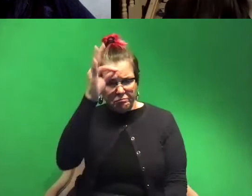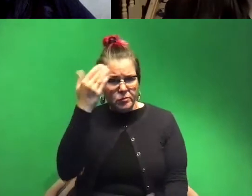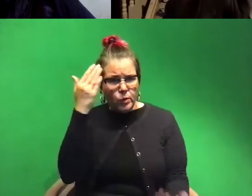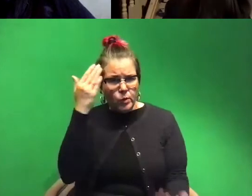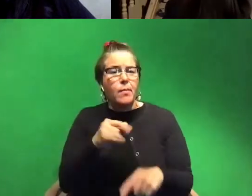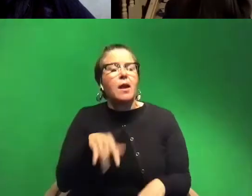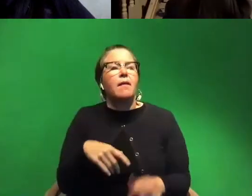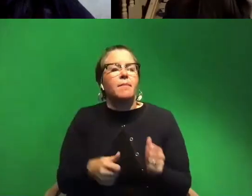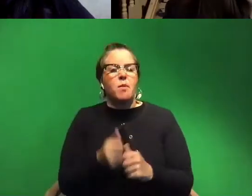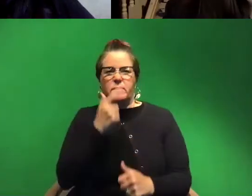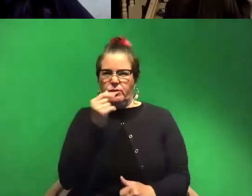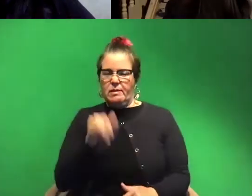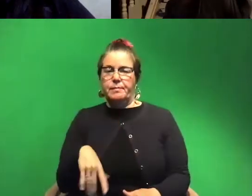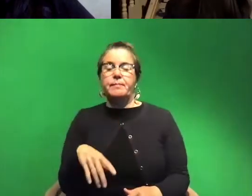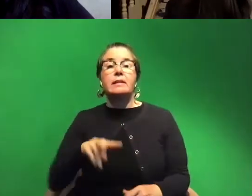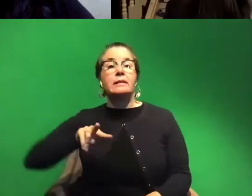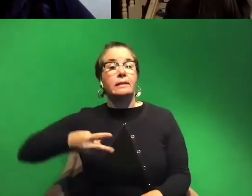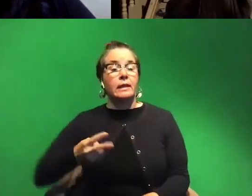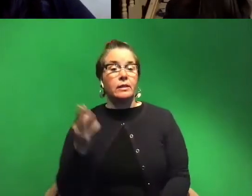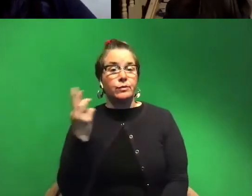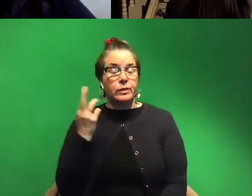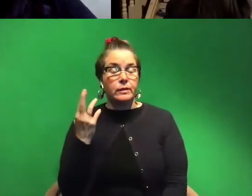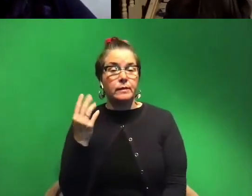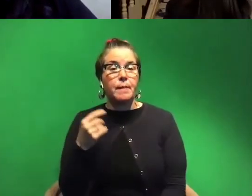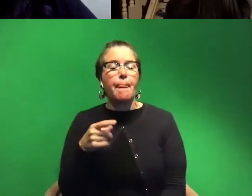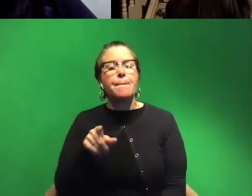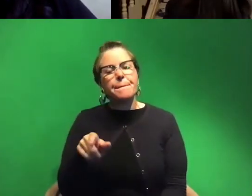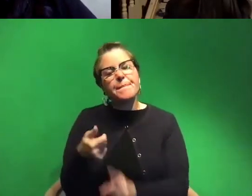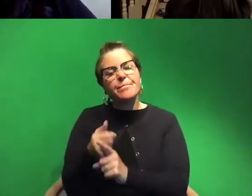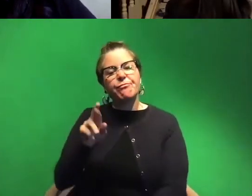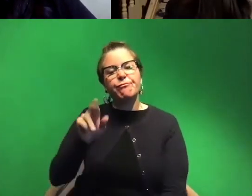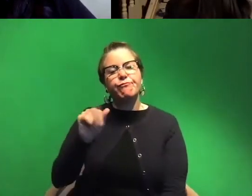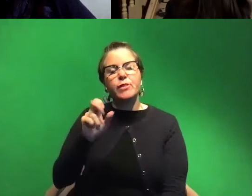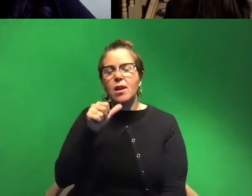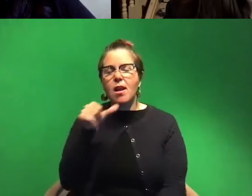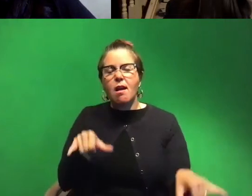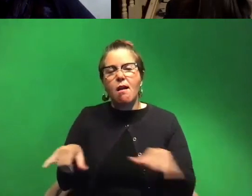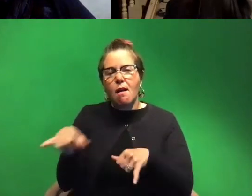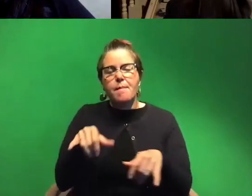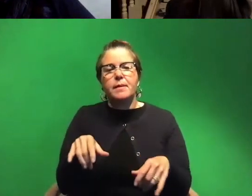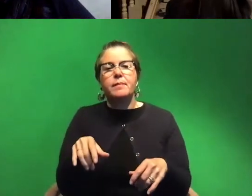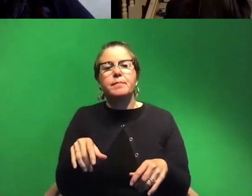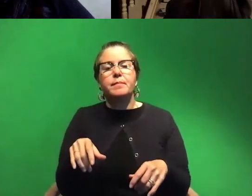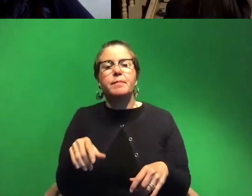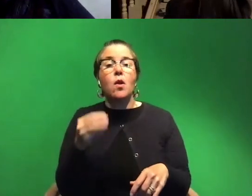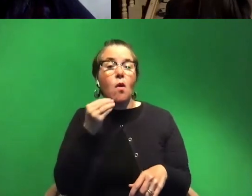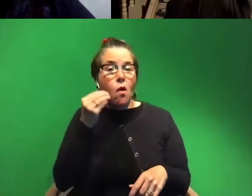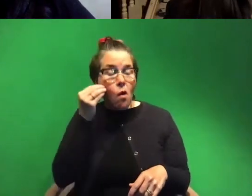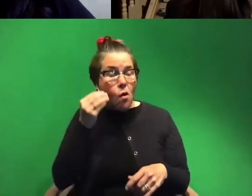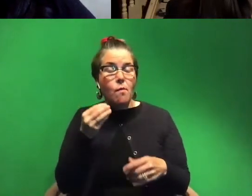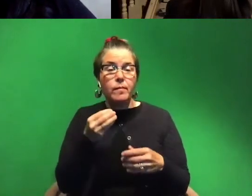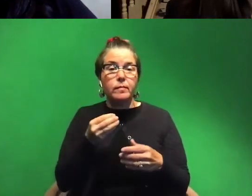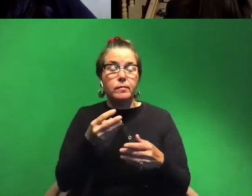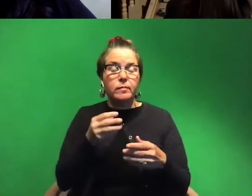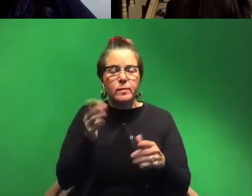second reason is that you can actually, and they're rare, they're not common, but you can actually, as a home aquarist or as a small